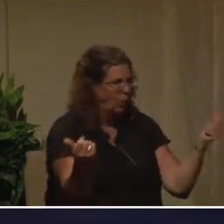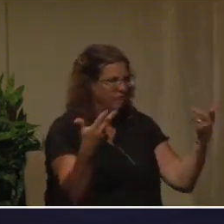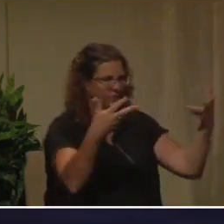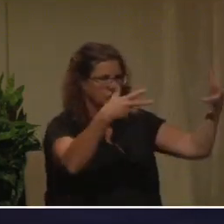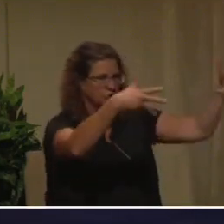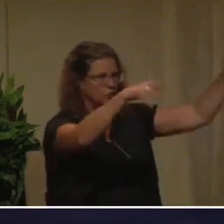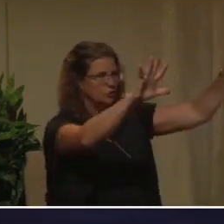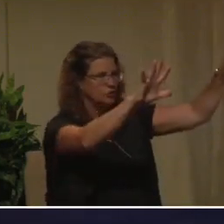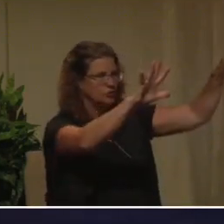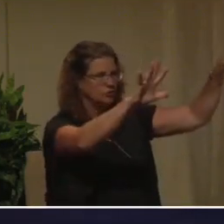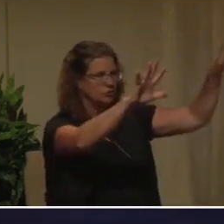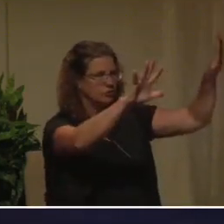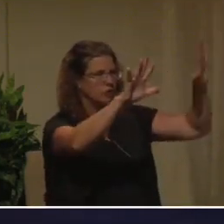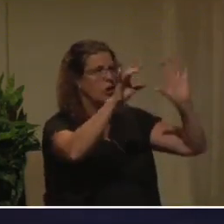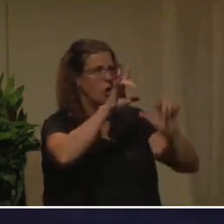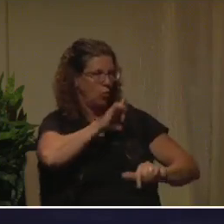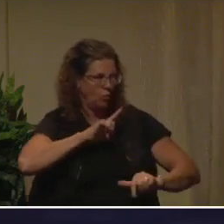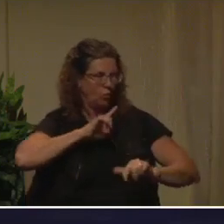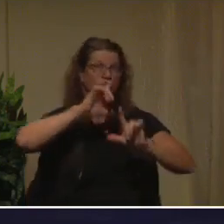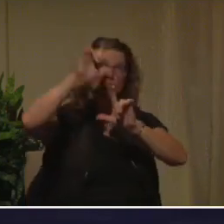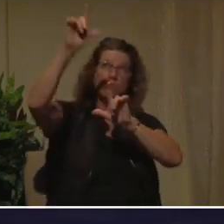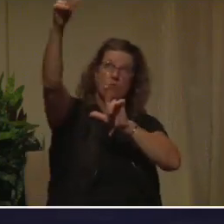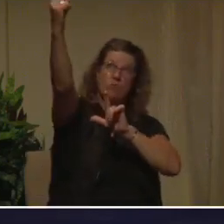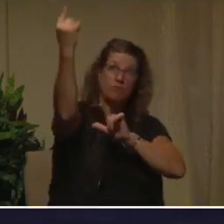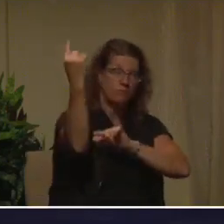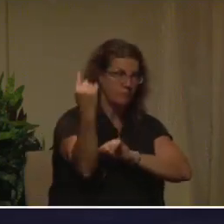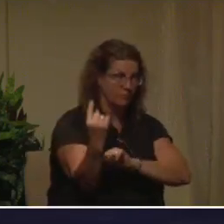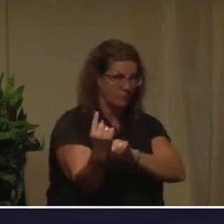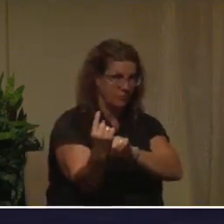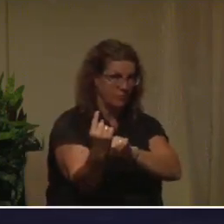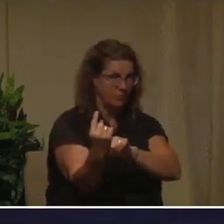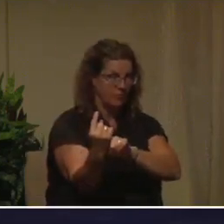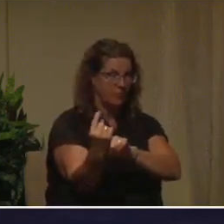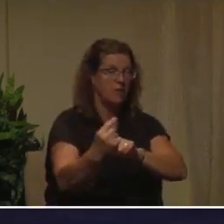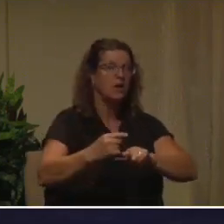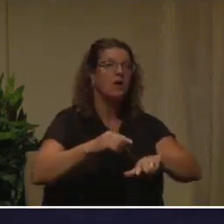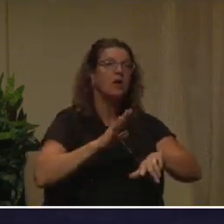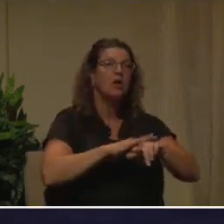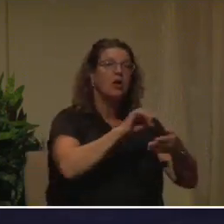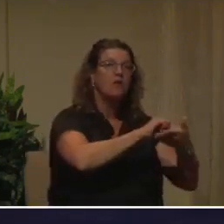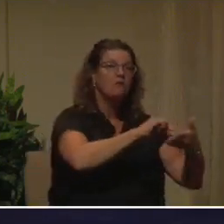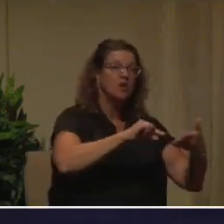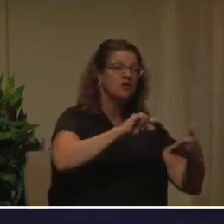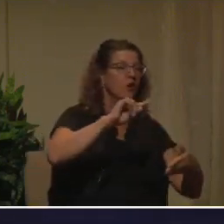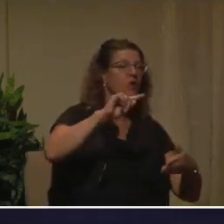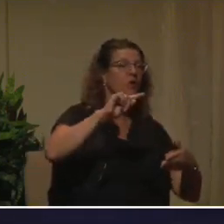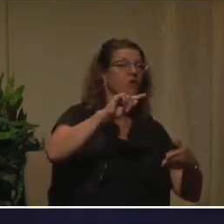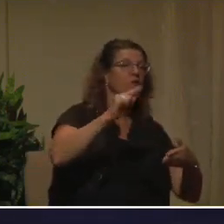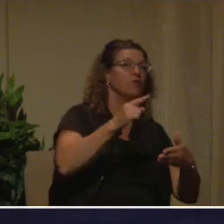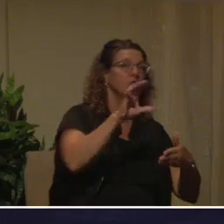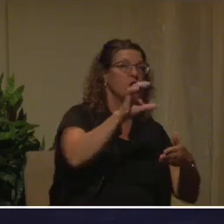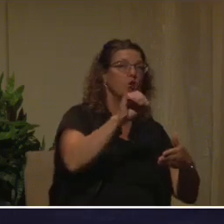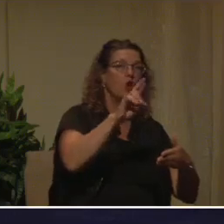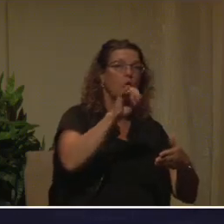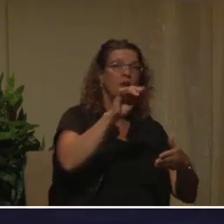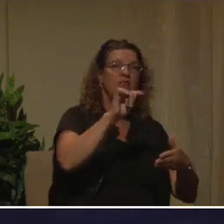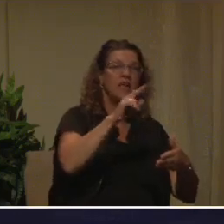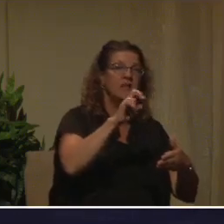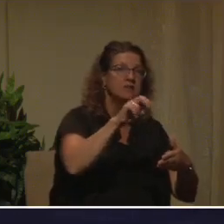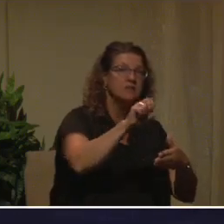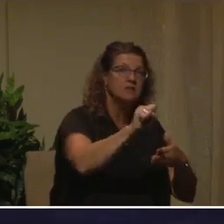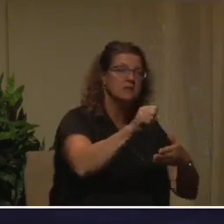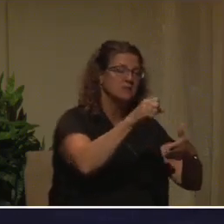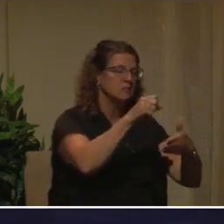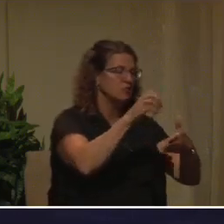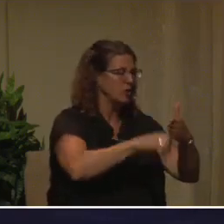And he expresses it even more picturesquely in 1 Corinthians 15, 53 through 55, where he says this: